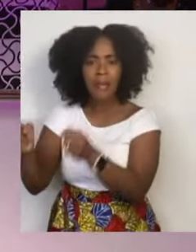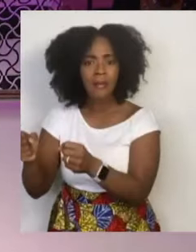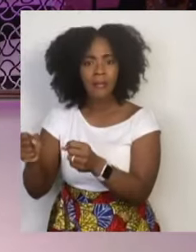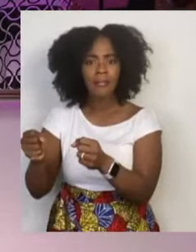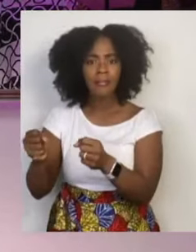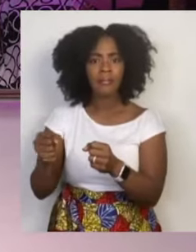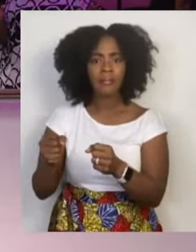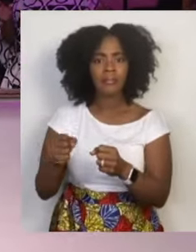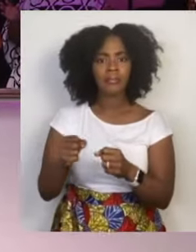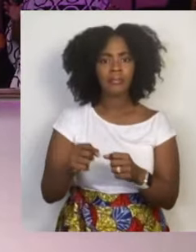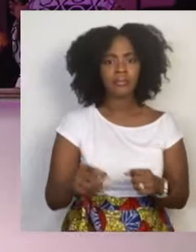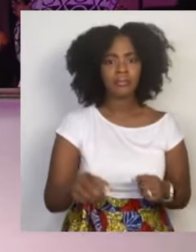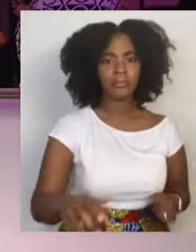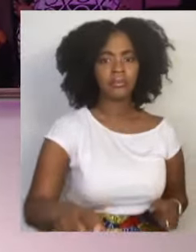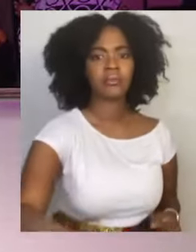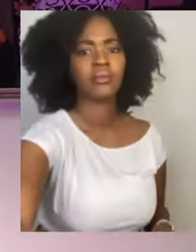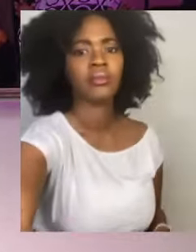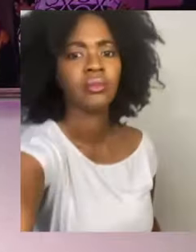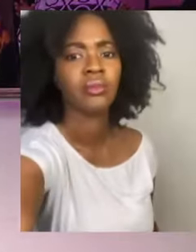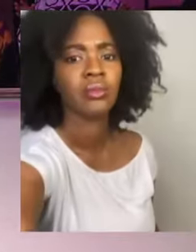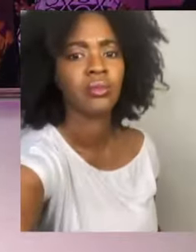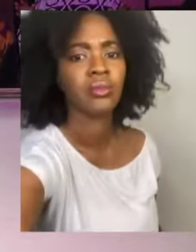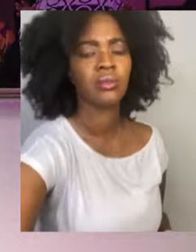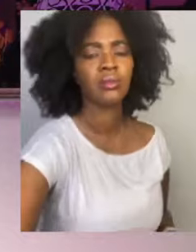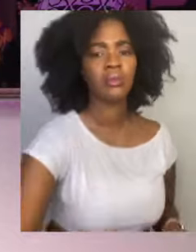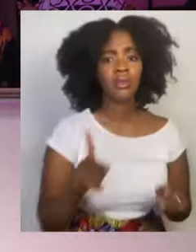was completely foreign to you.